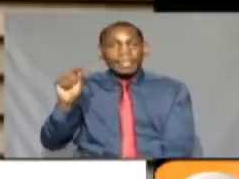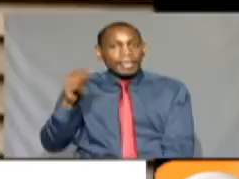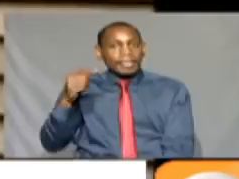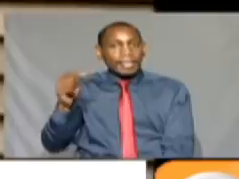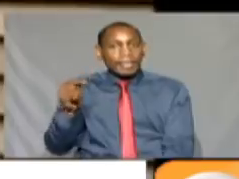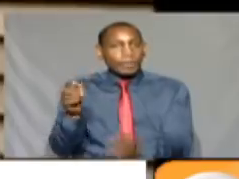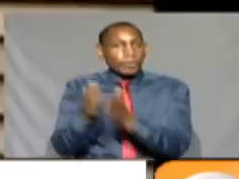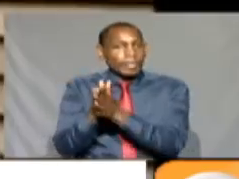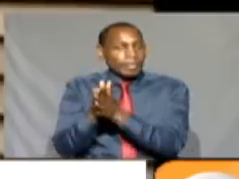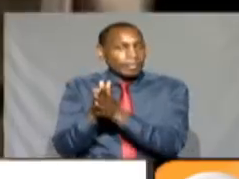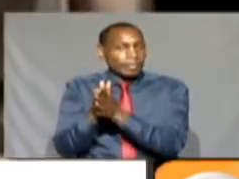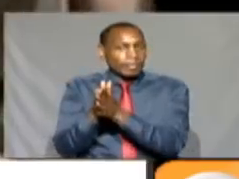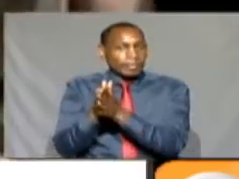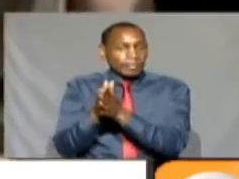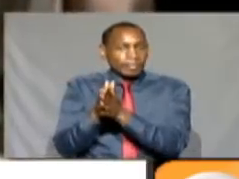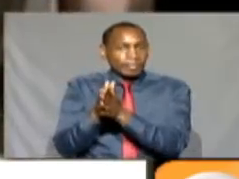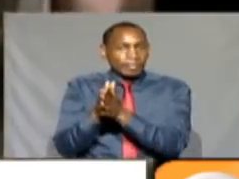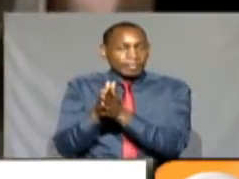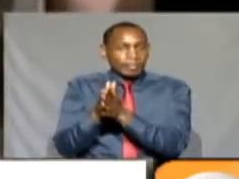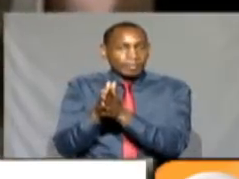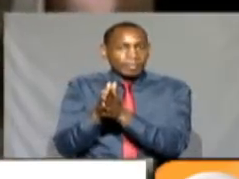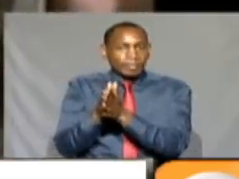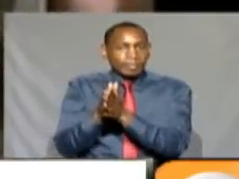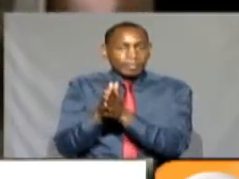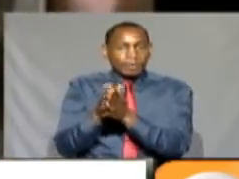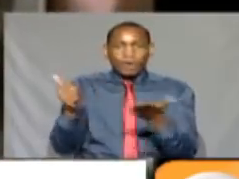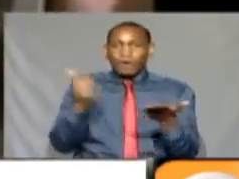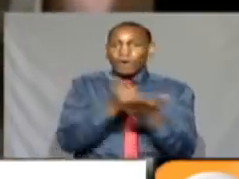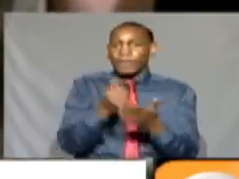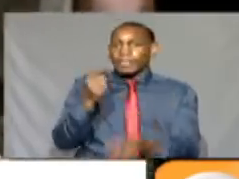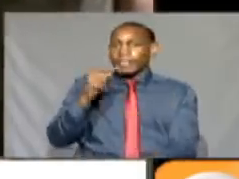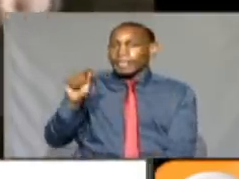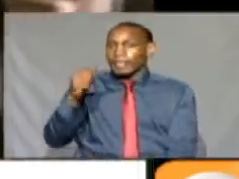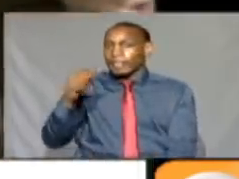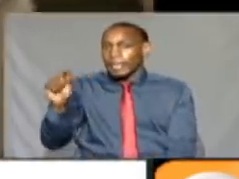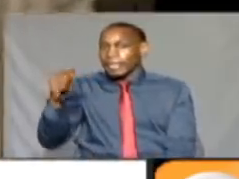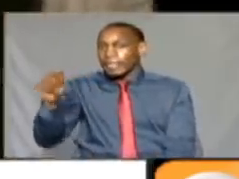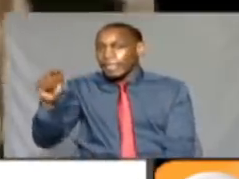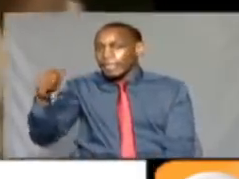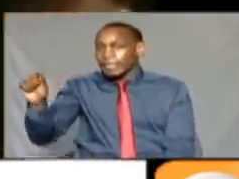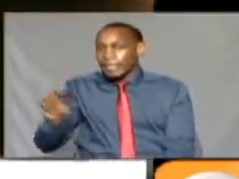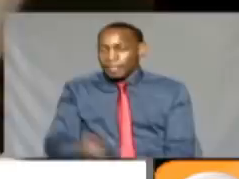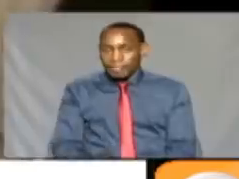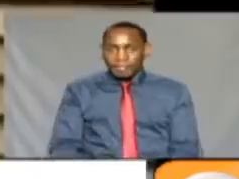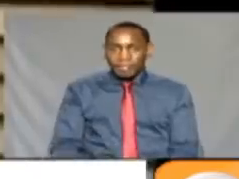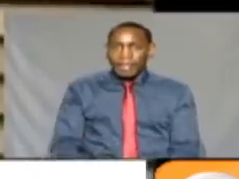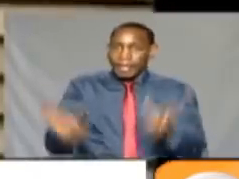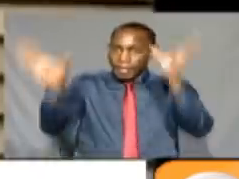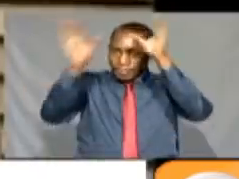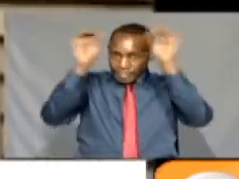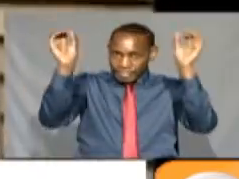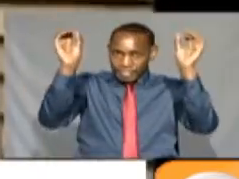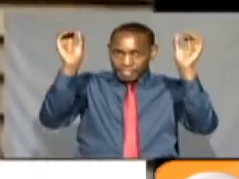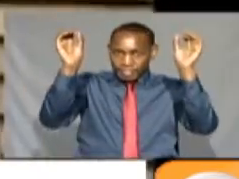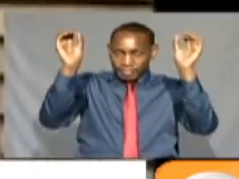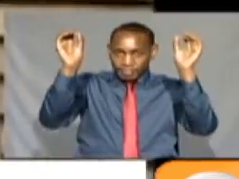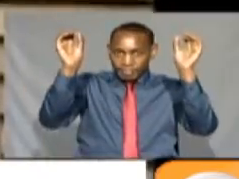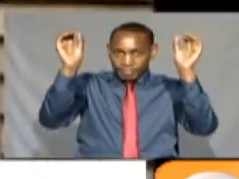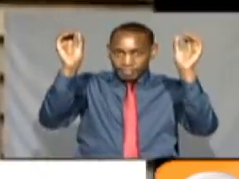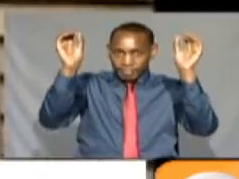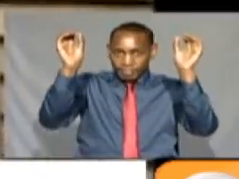the essence of the obvious. It was under the energy of the obvious of the president